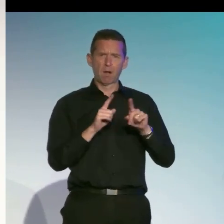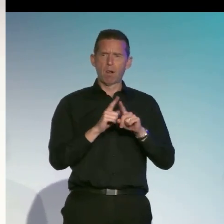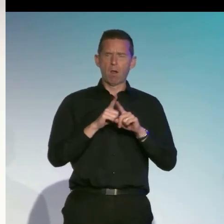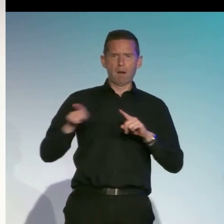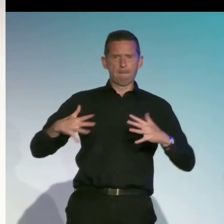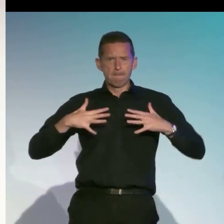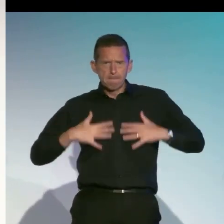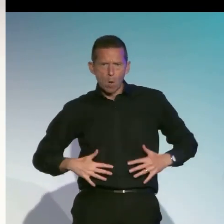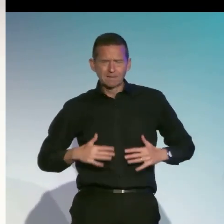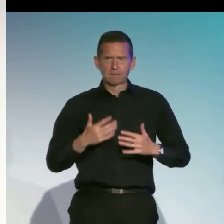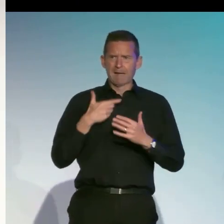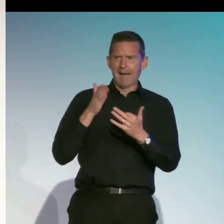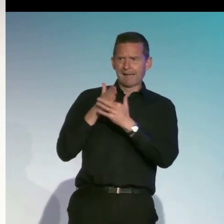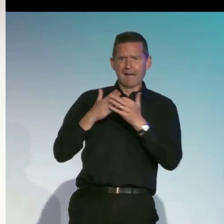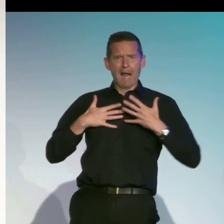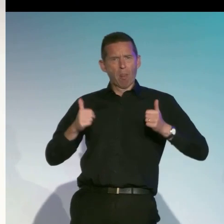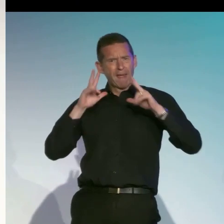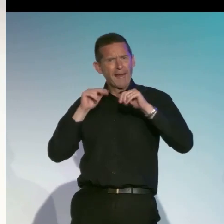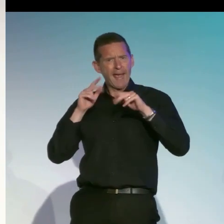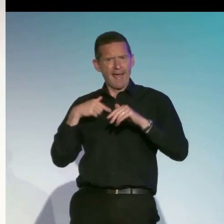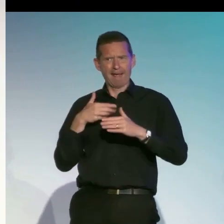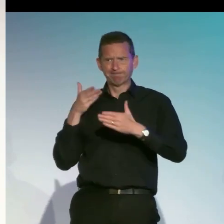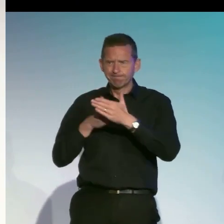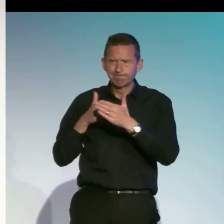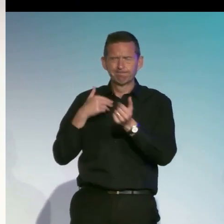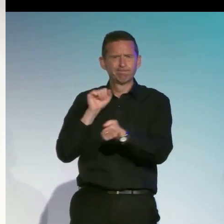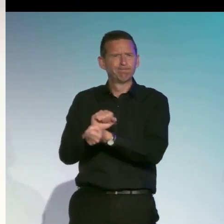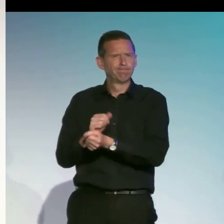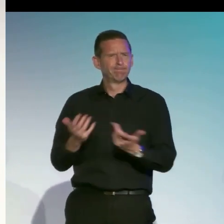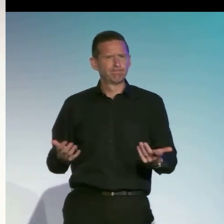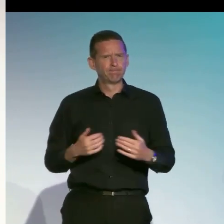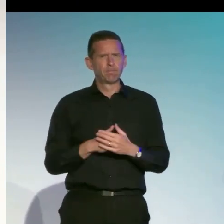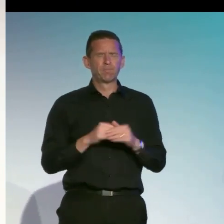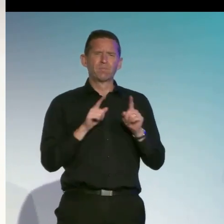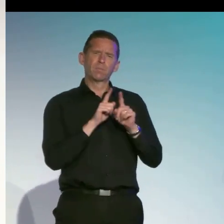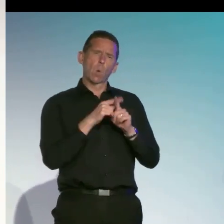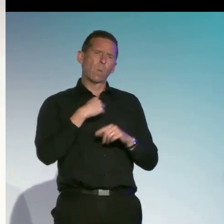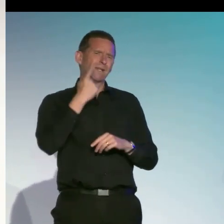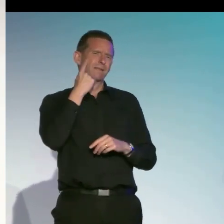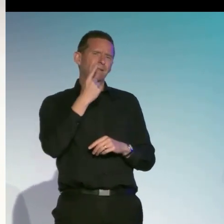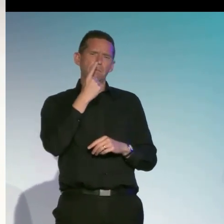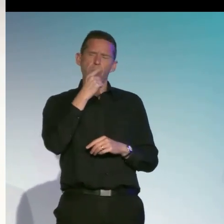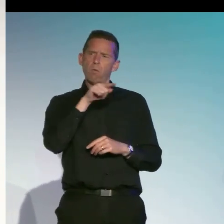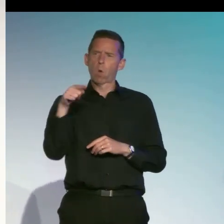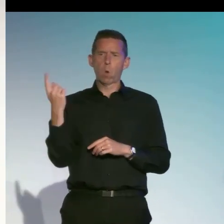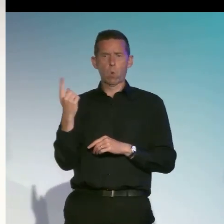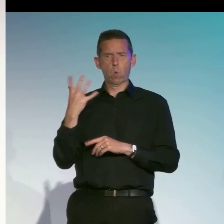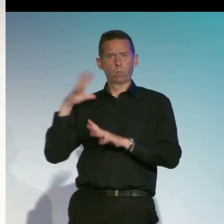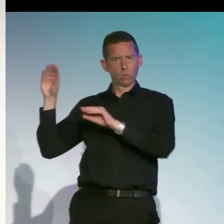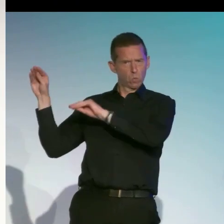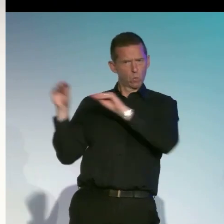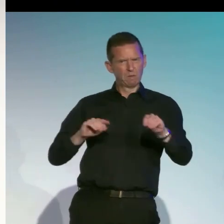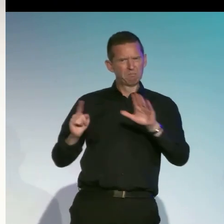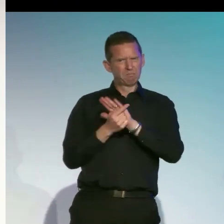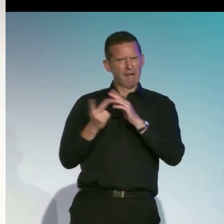bodily autonomy and access to appropriate healthcare. We're seeing intersections as well for people who seek asylum.